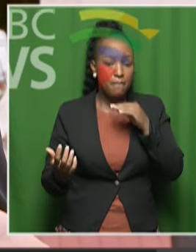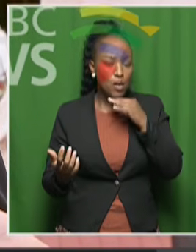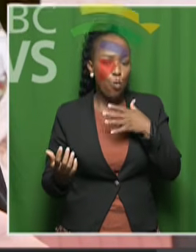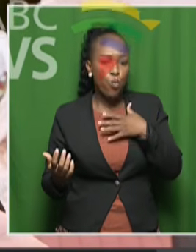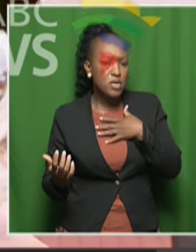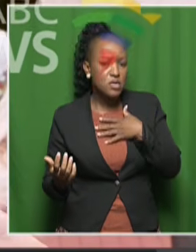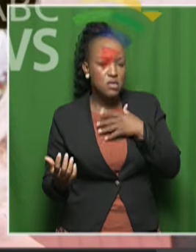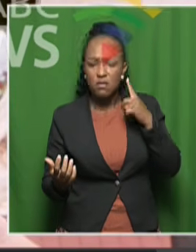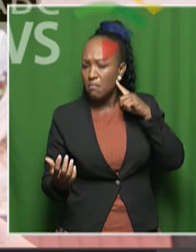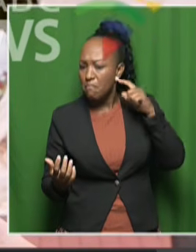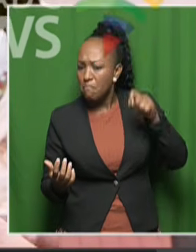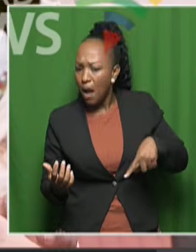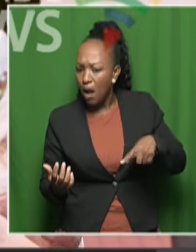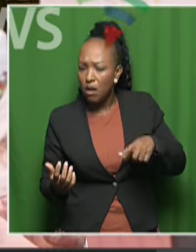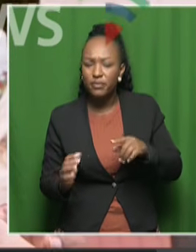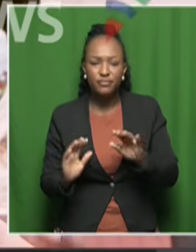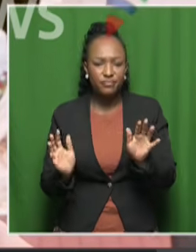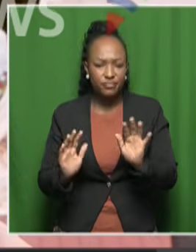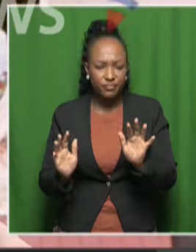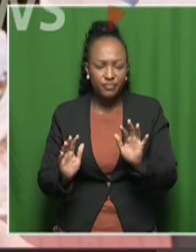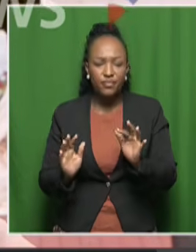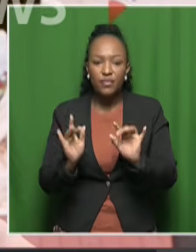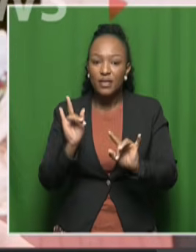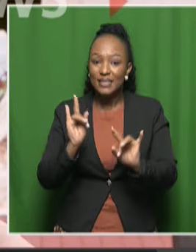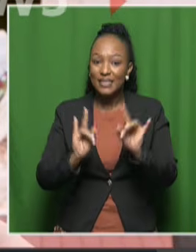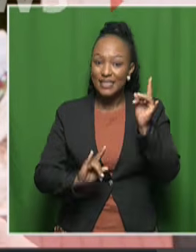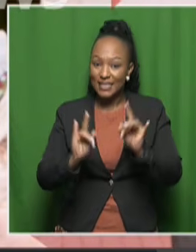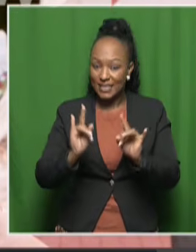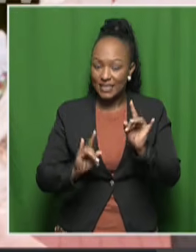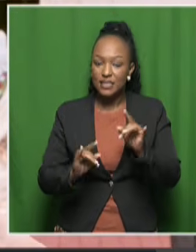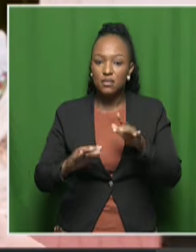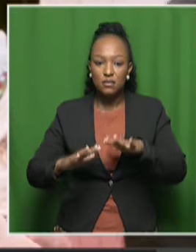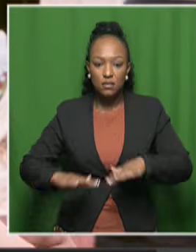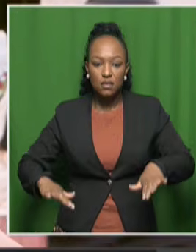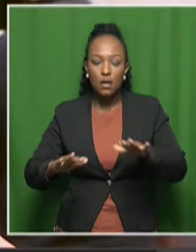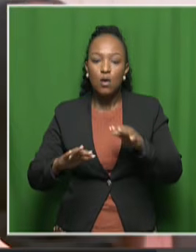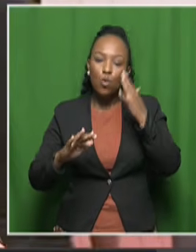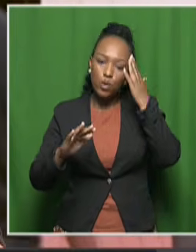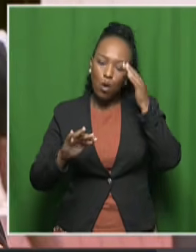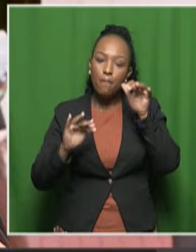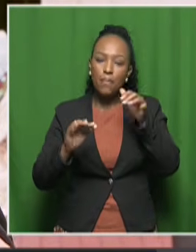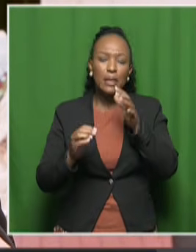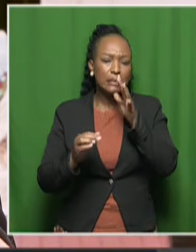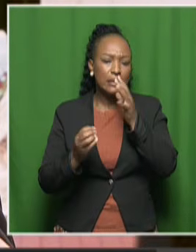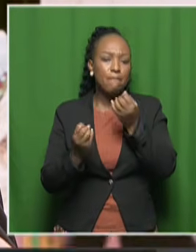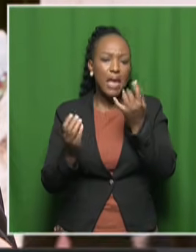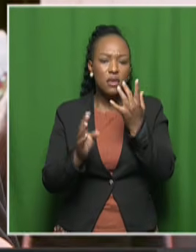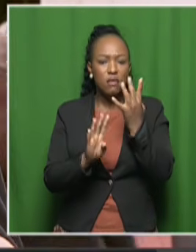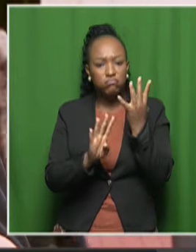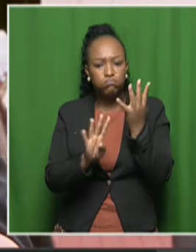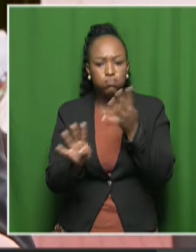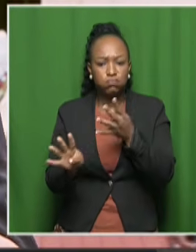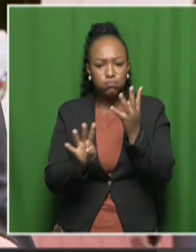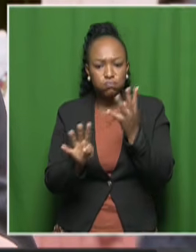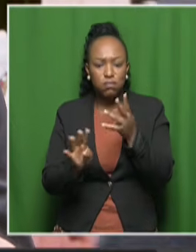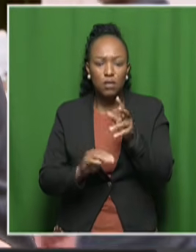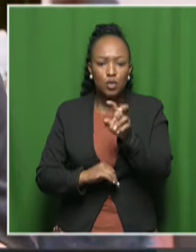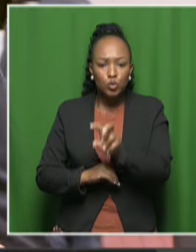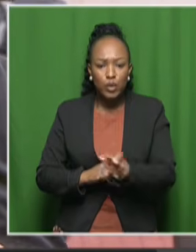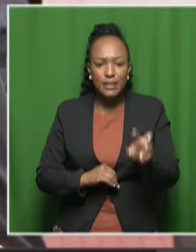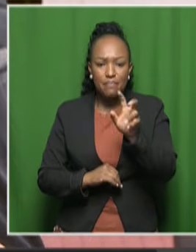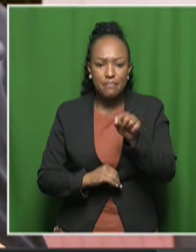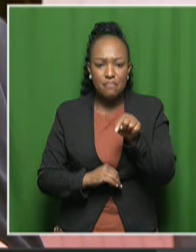the city, recognizing our tourism potential and that we've considered tourism economy as a